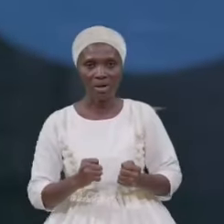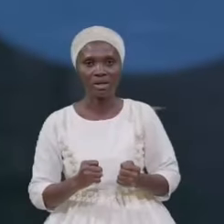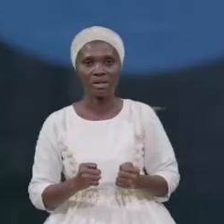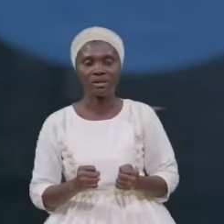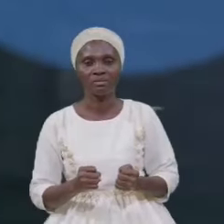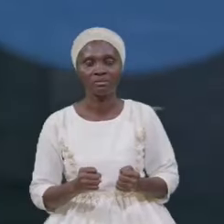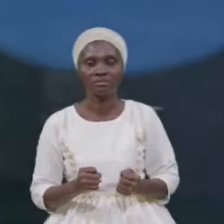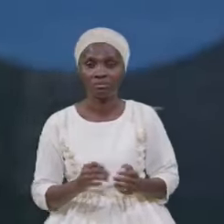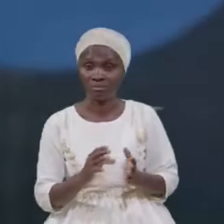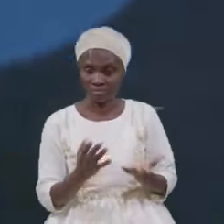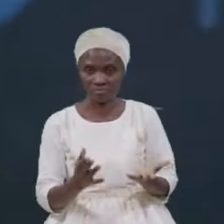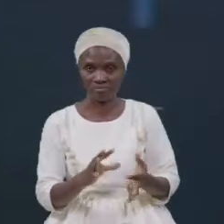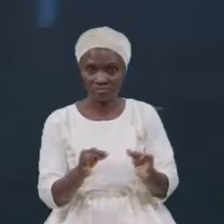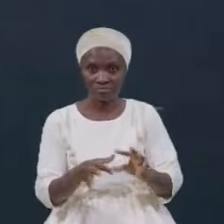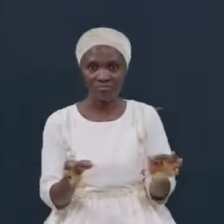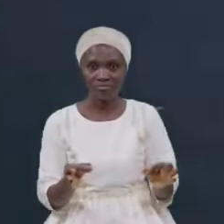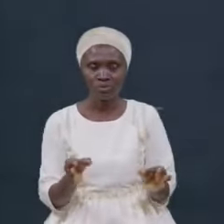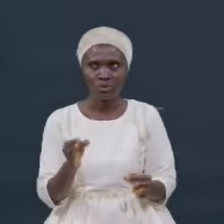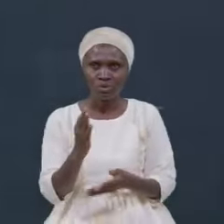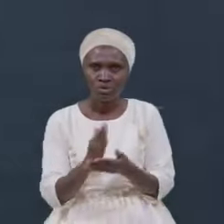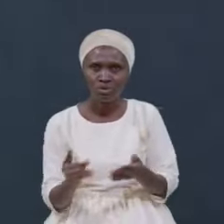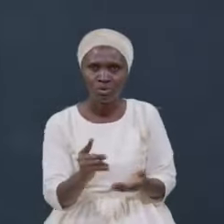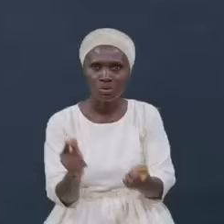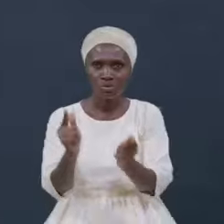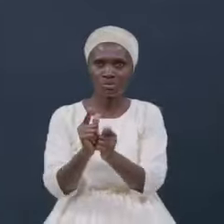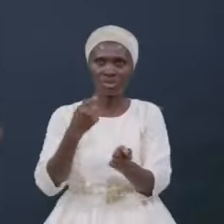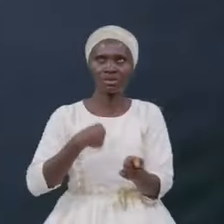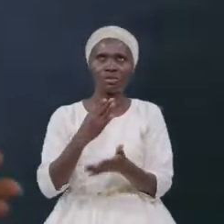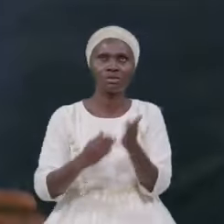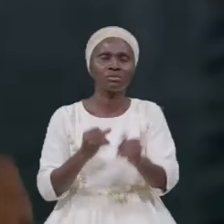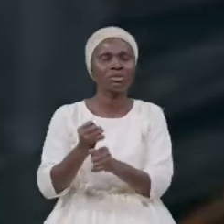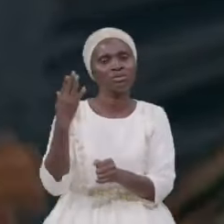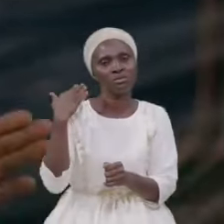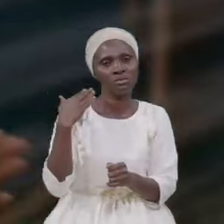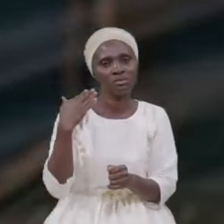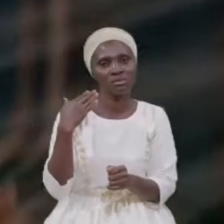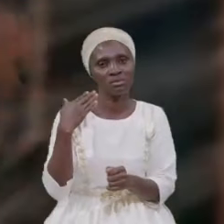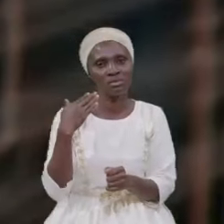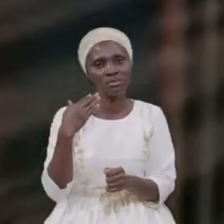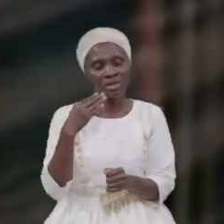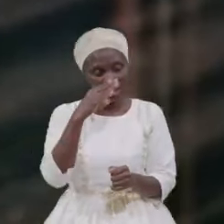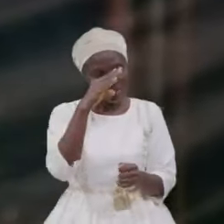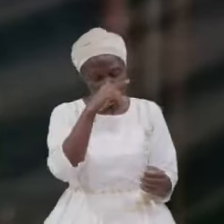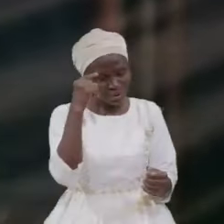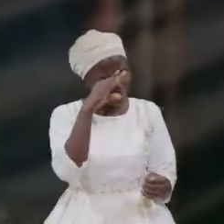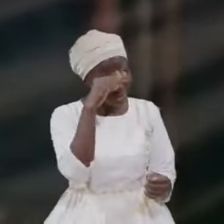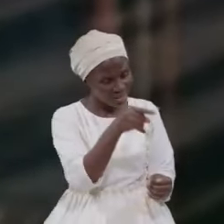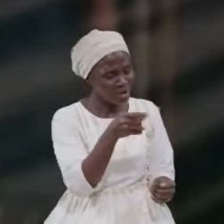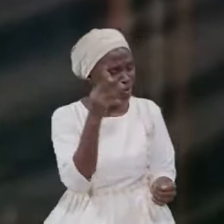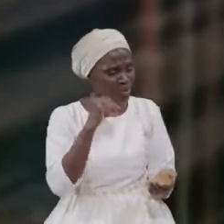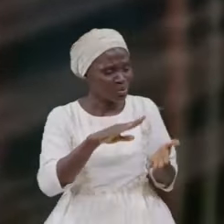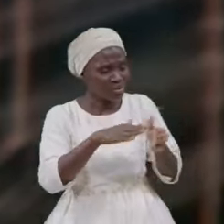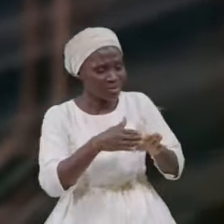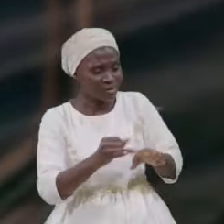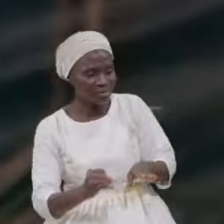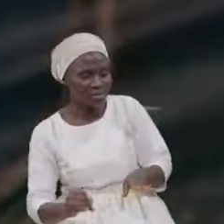He was dying. Because he had fasted for 40 days. He said, I will fast. And he